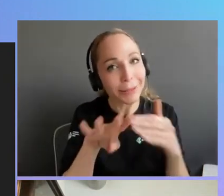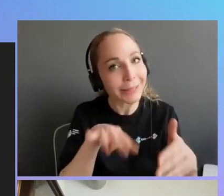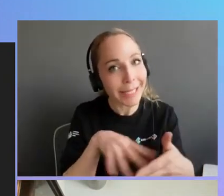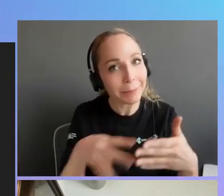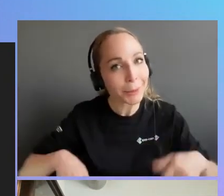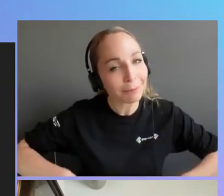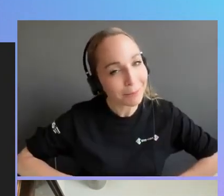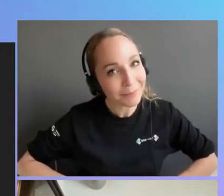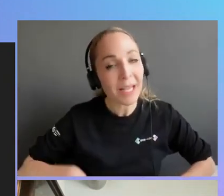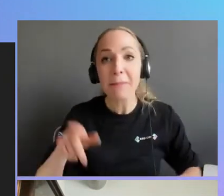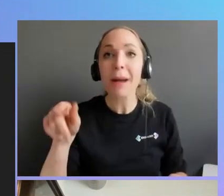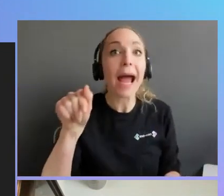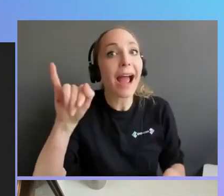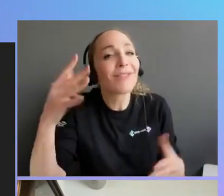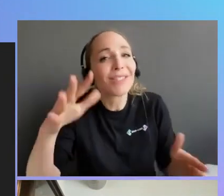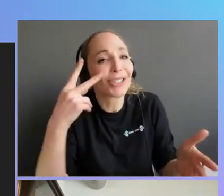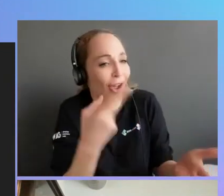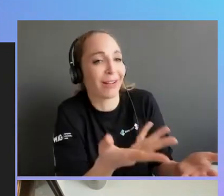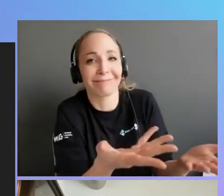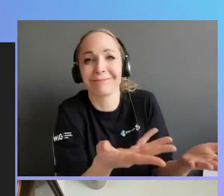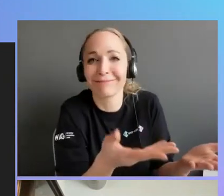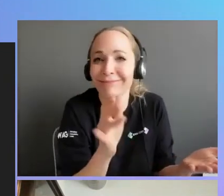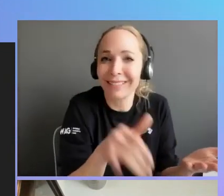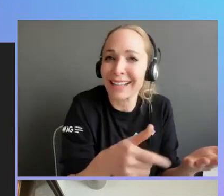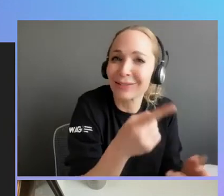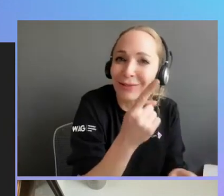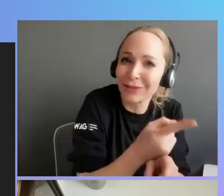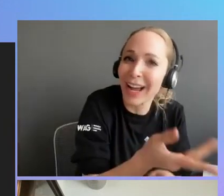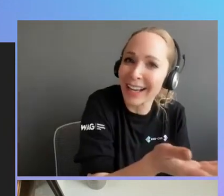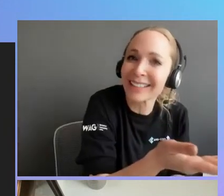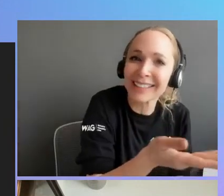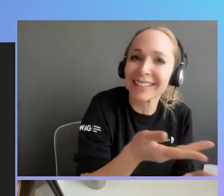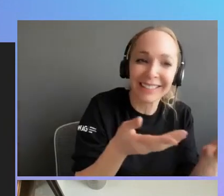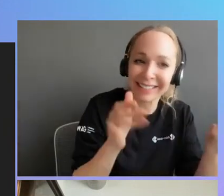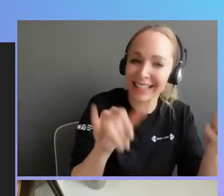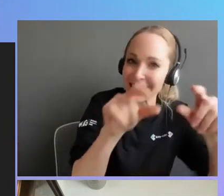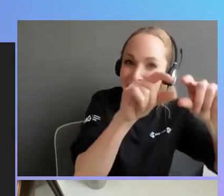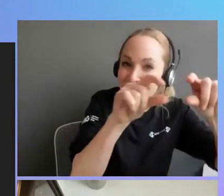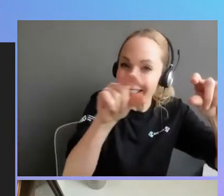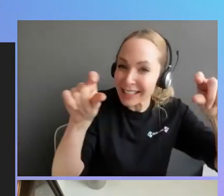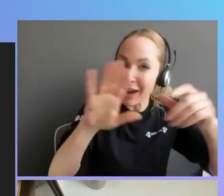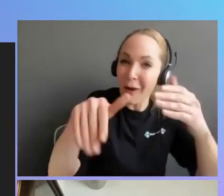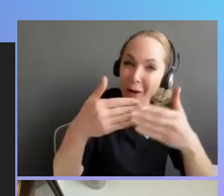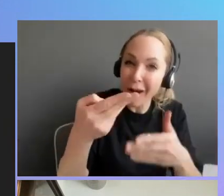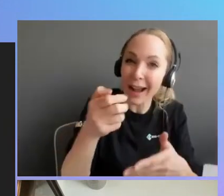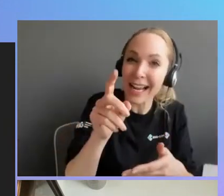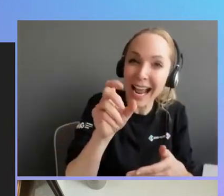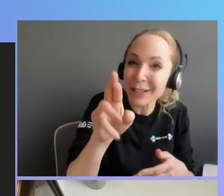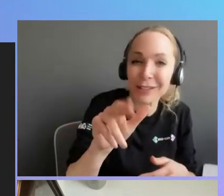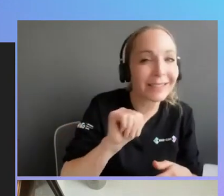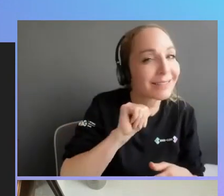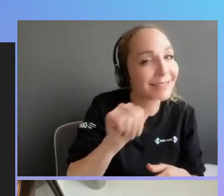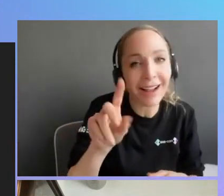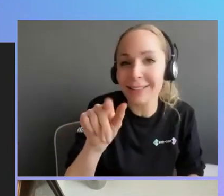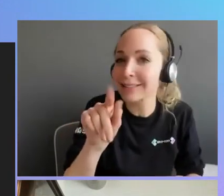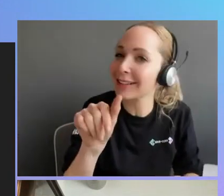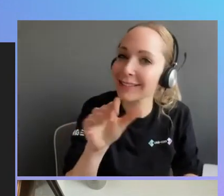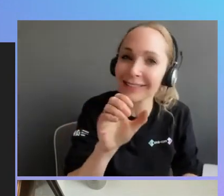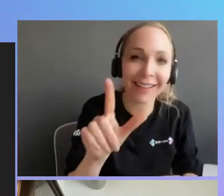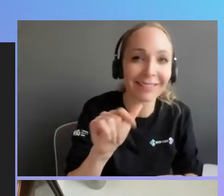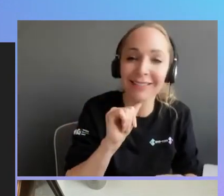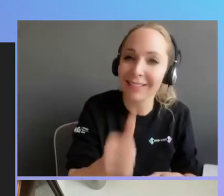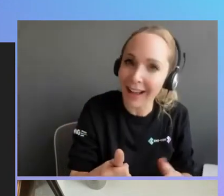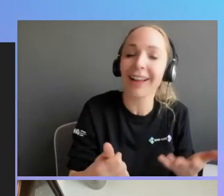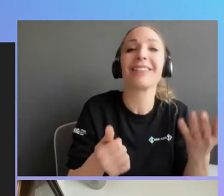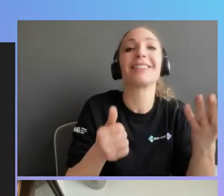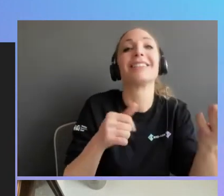and I can actually just click "This is not a data cell" across this whole header row. I think I know what I need to do, but let me finish my testing. All right, so now we're